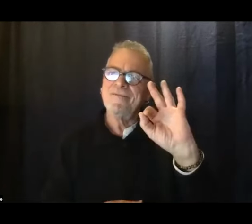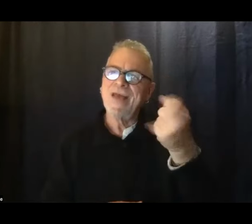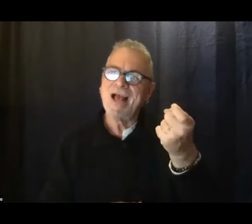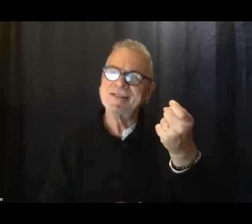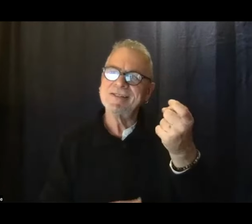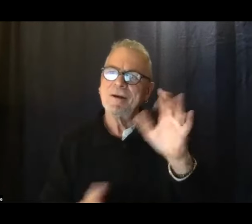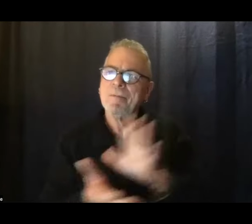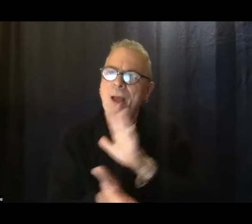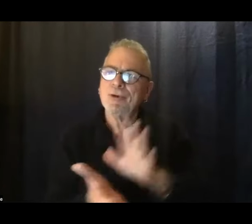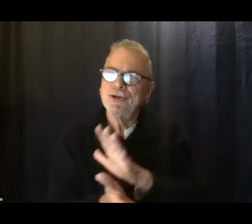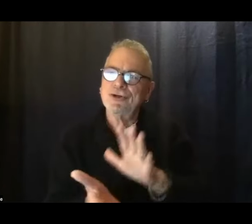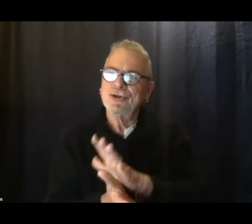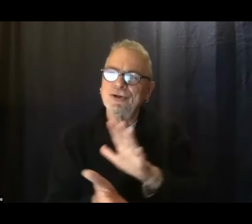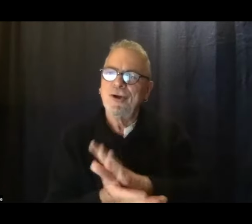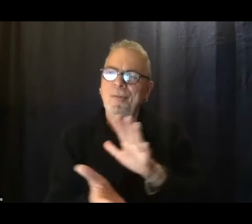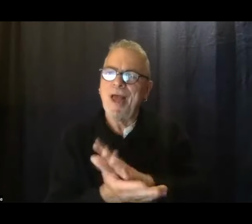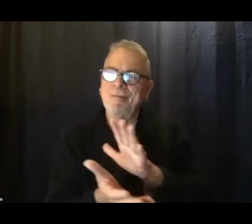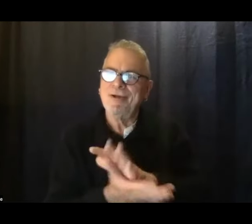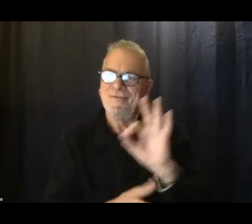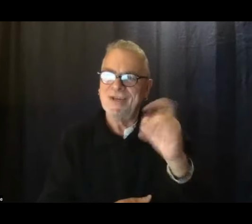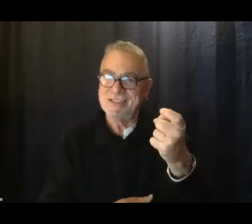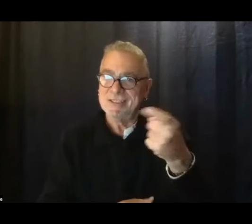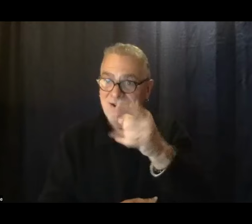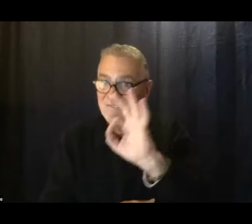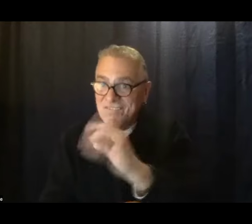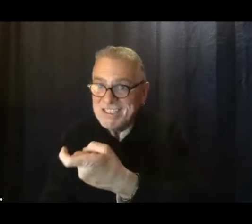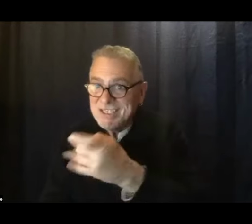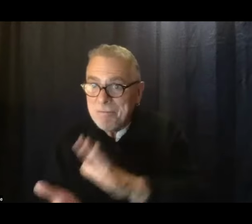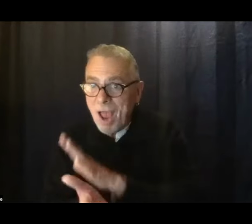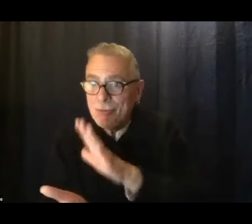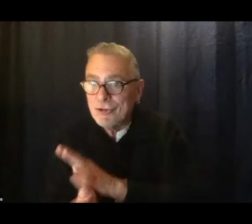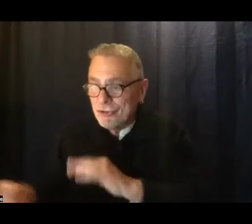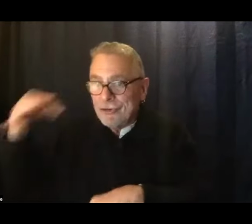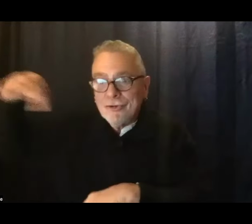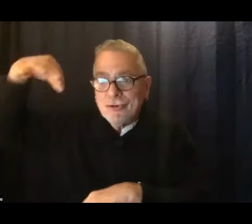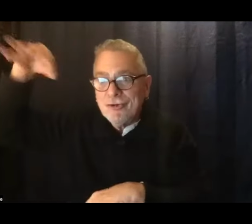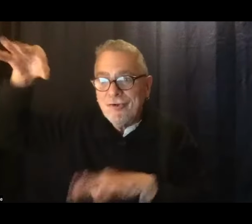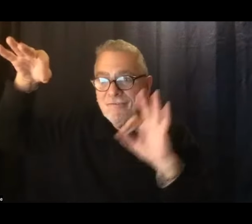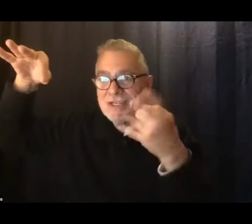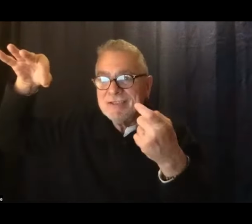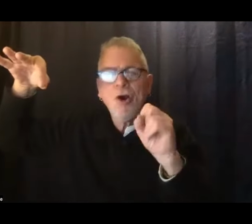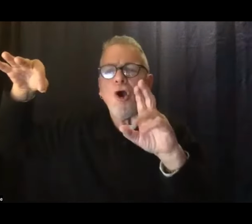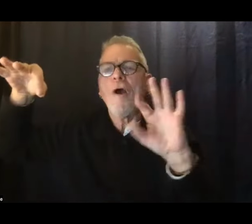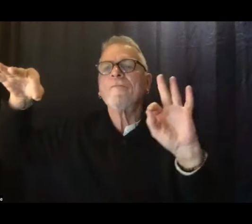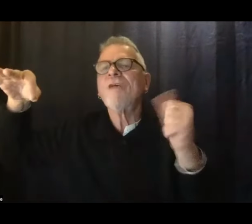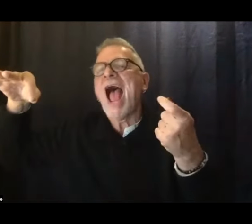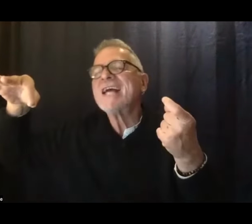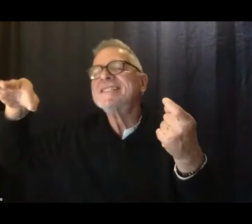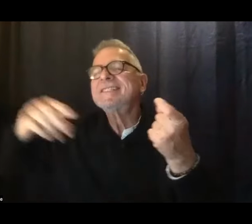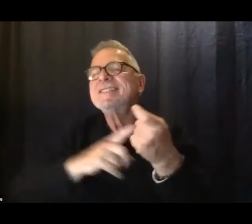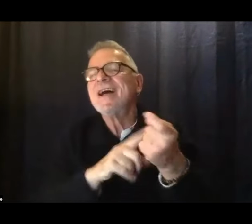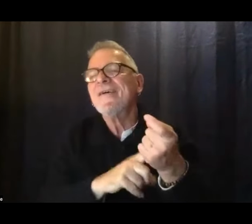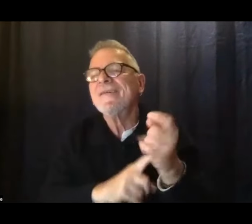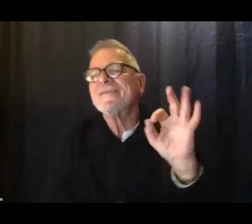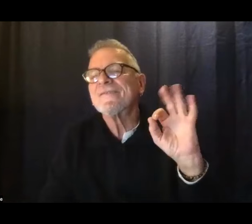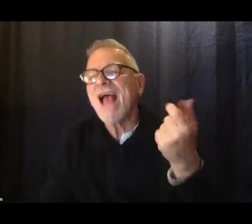right? But now I also said fax paper, right? Fix paper? Does that make